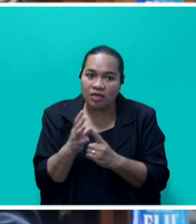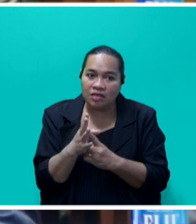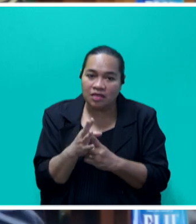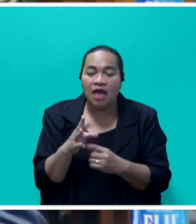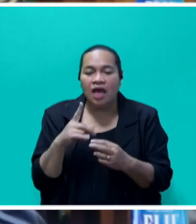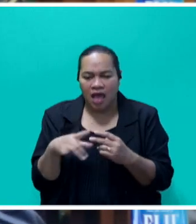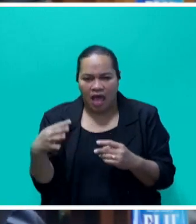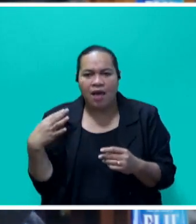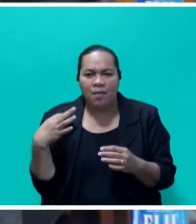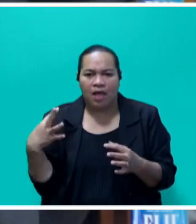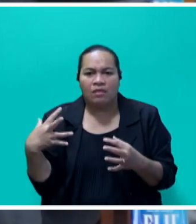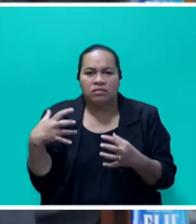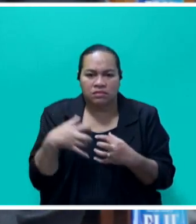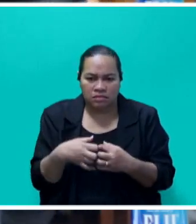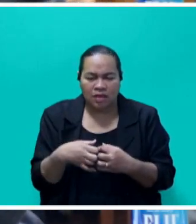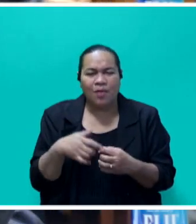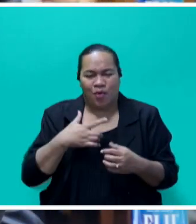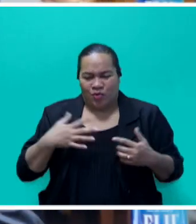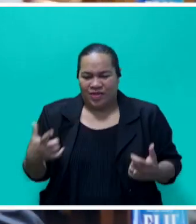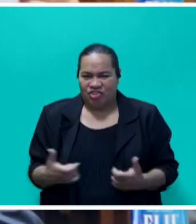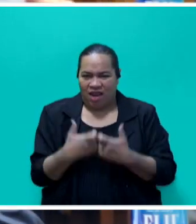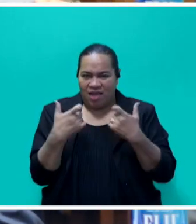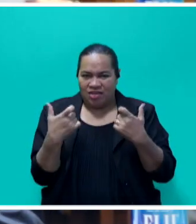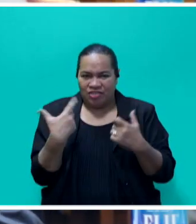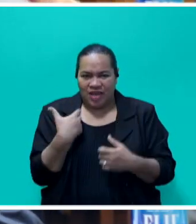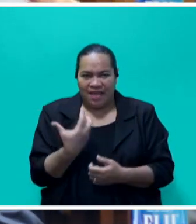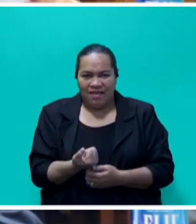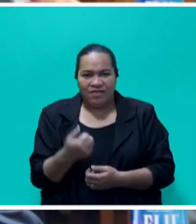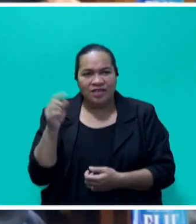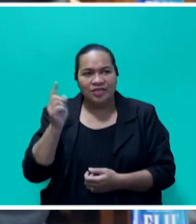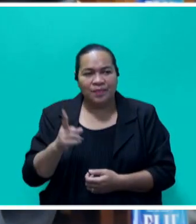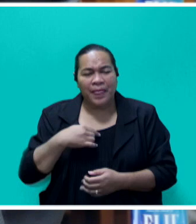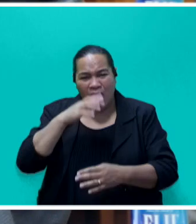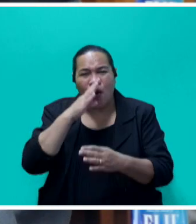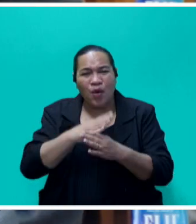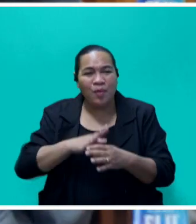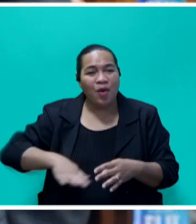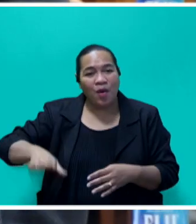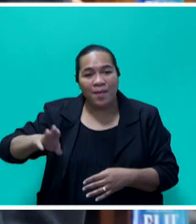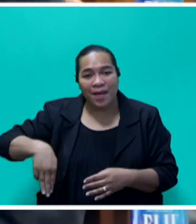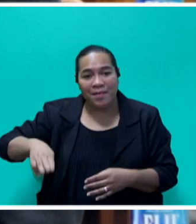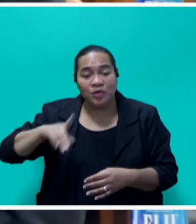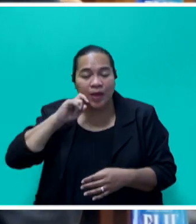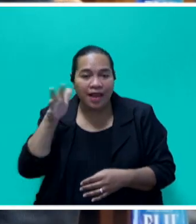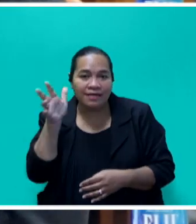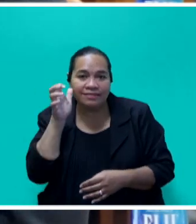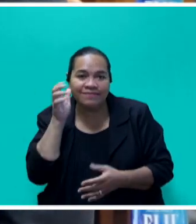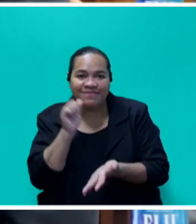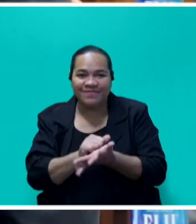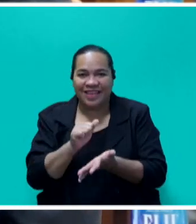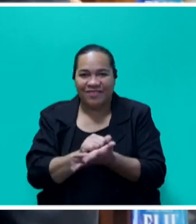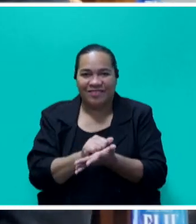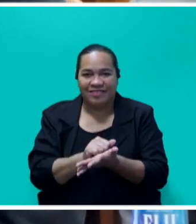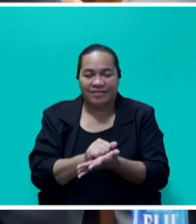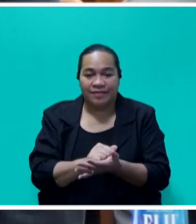applicable, given the challenges that we face today. And I hope that all Honourable Members will listen carefully